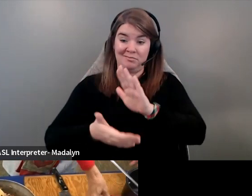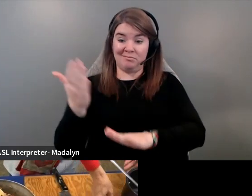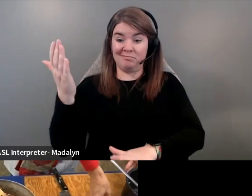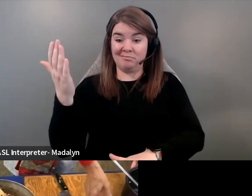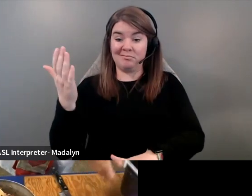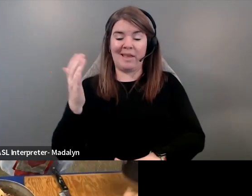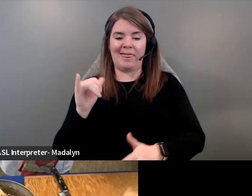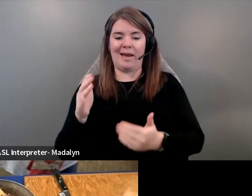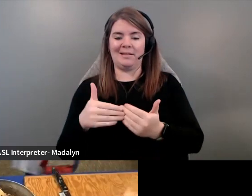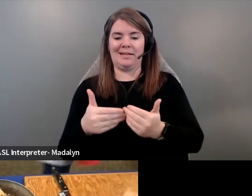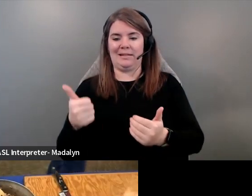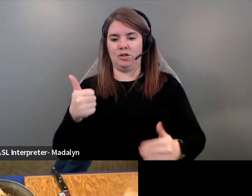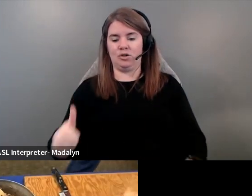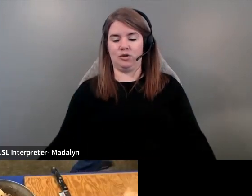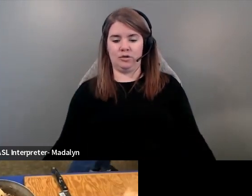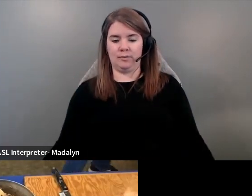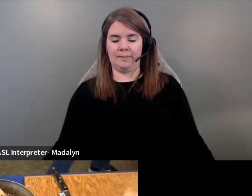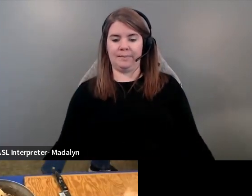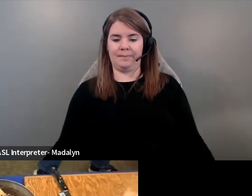do.